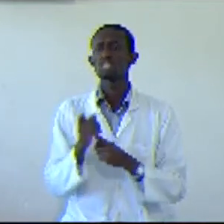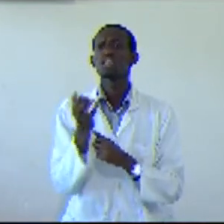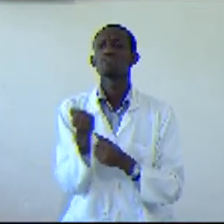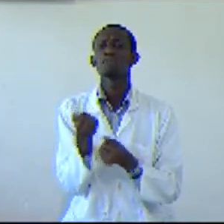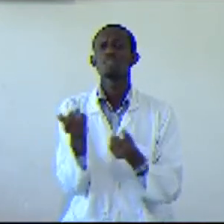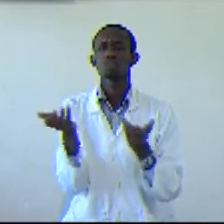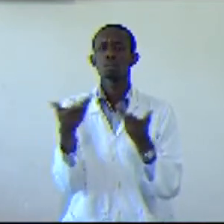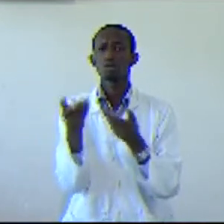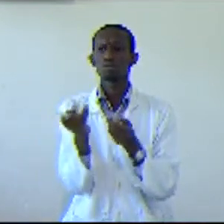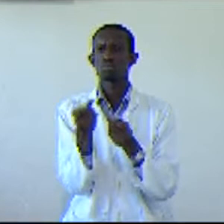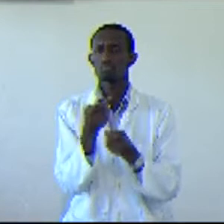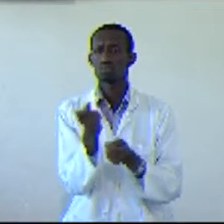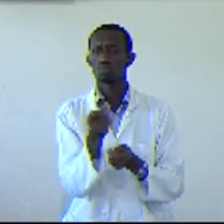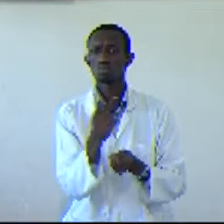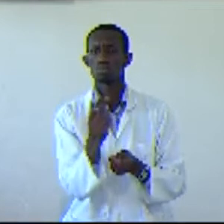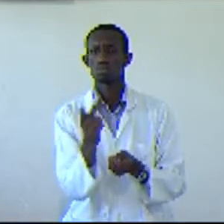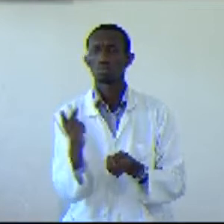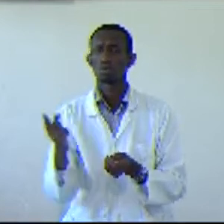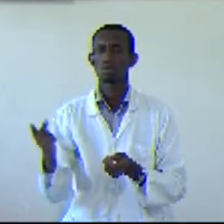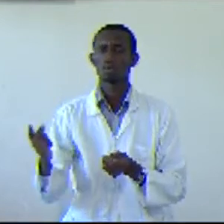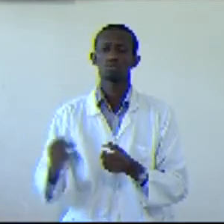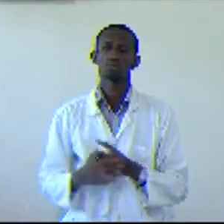the direction